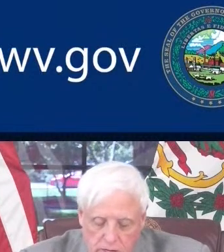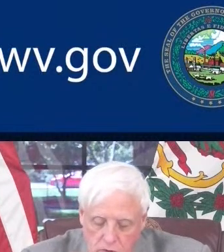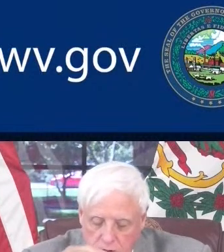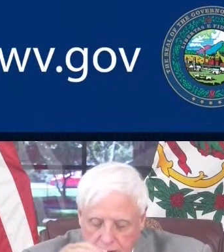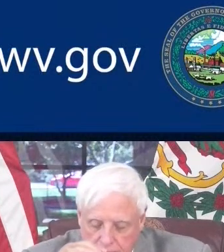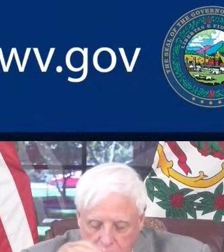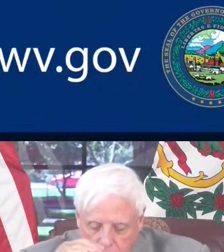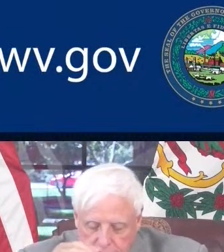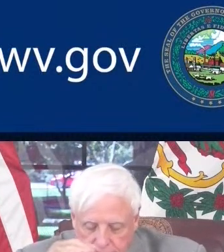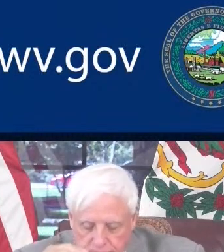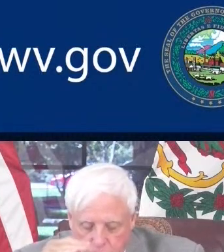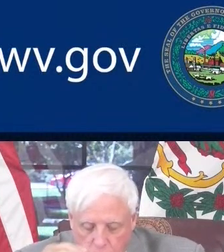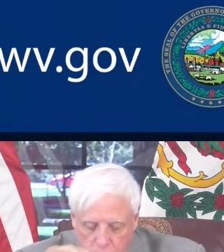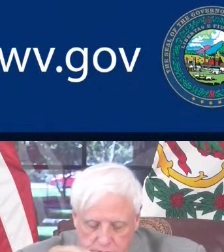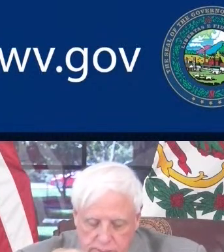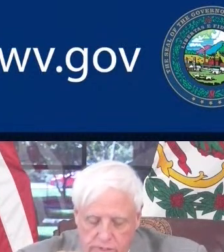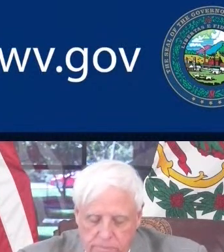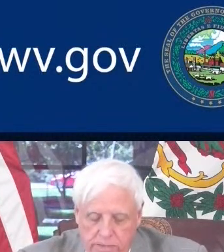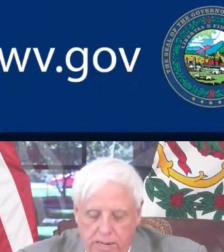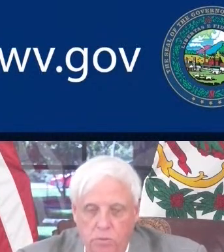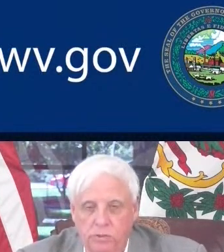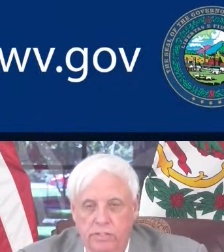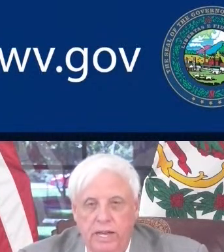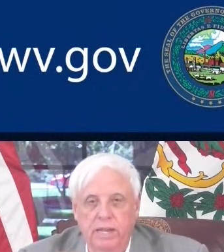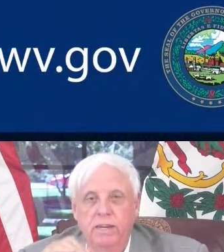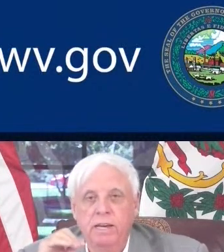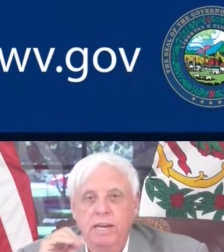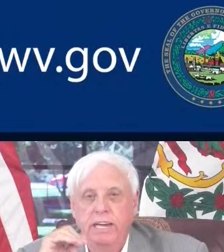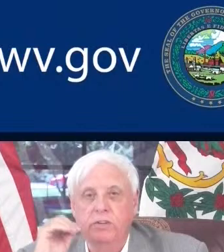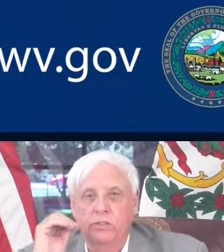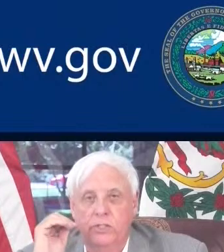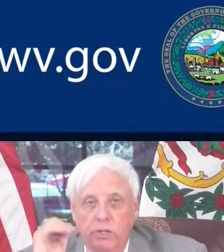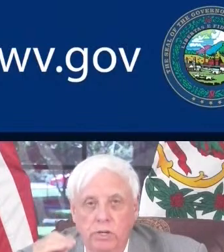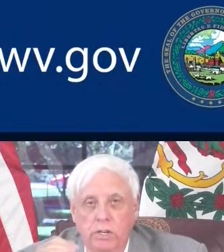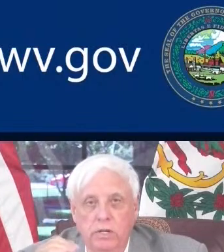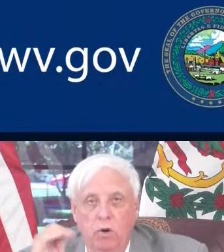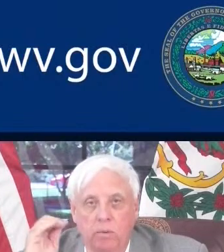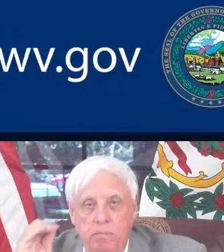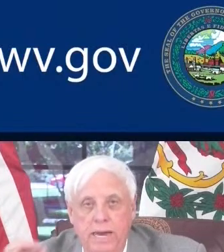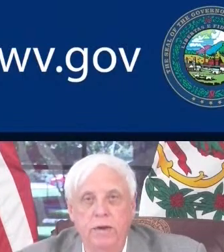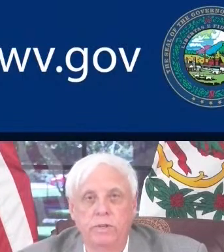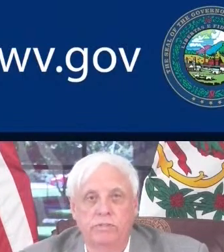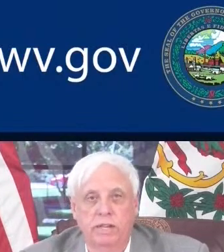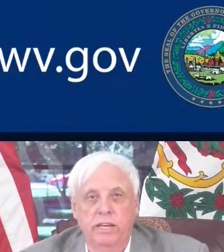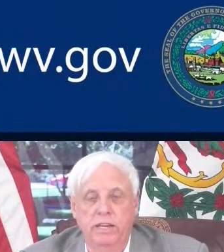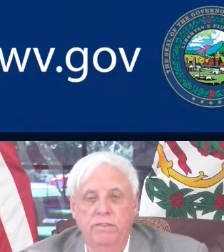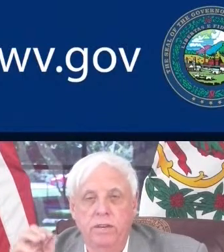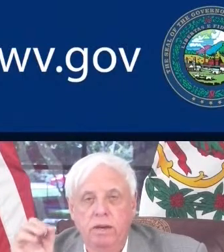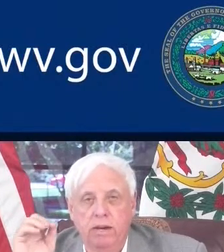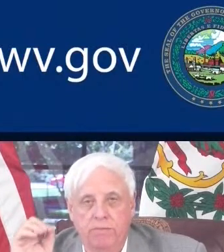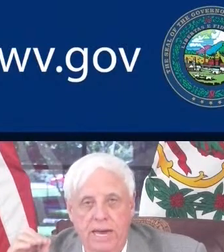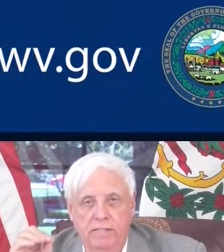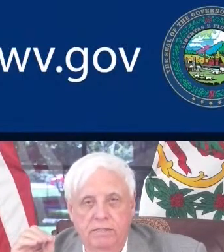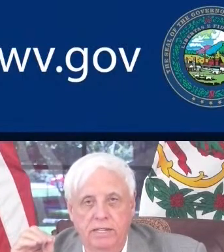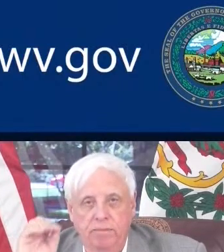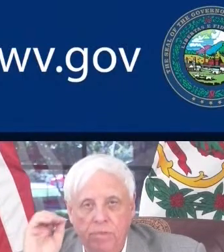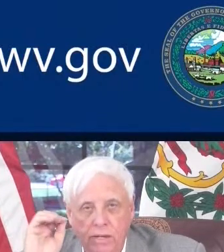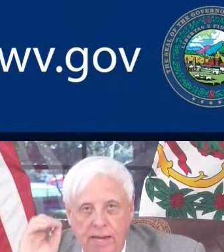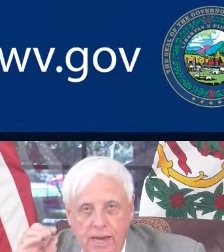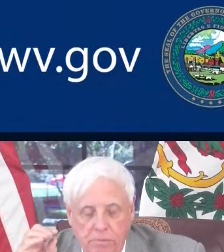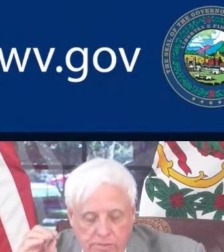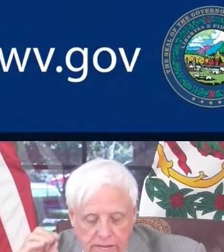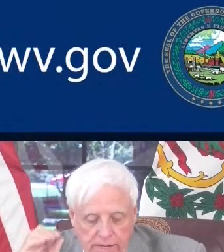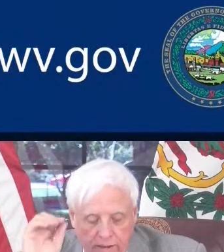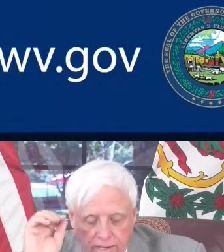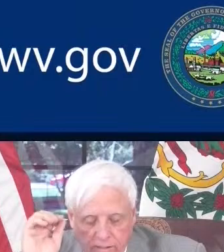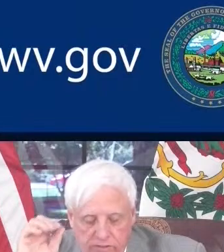going to read different words to you, but I'm going to say either should or may receive a vaccine.